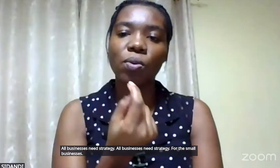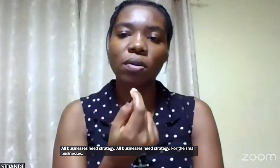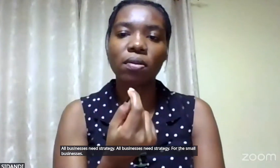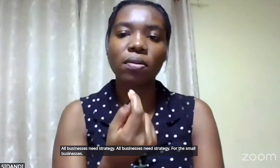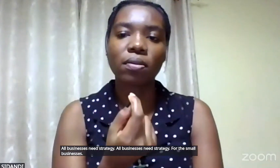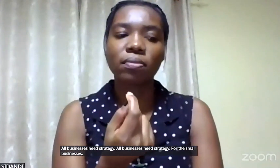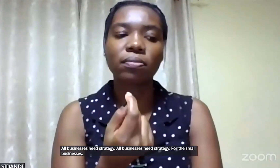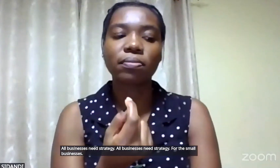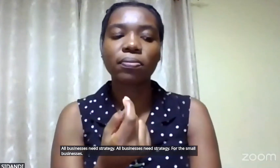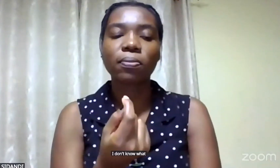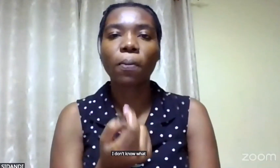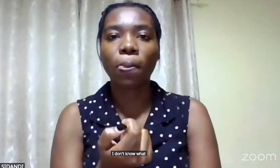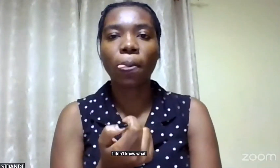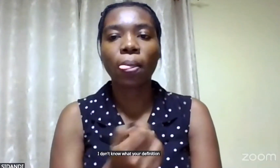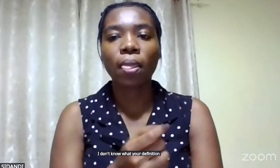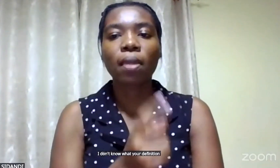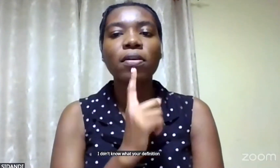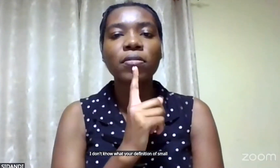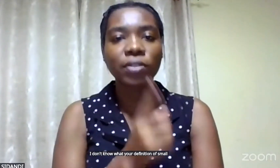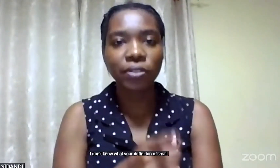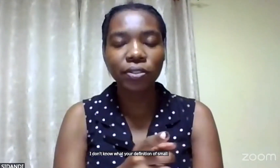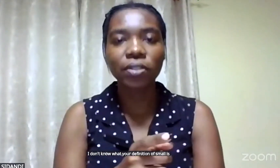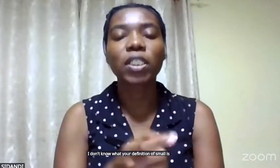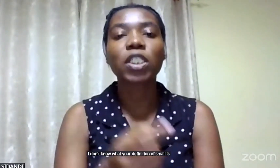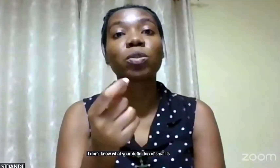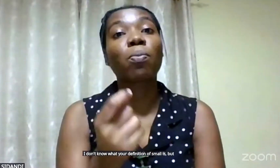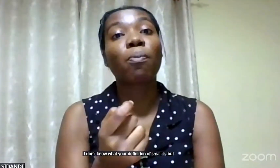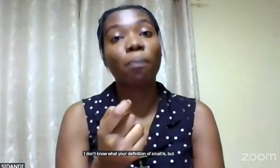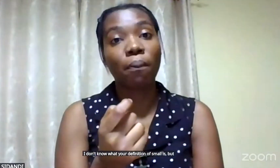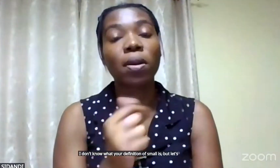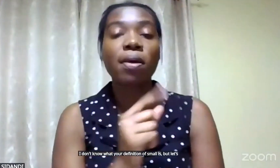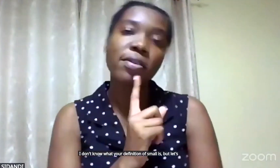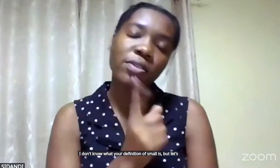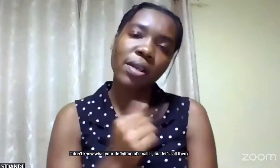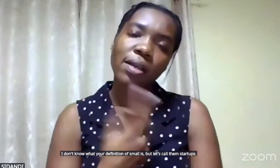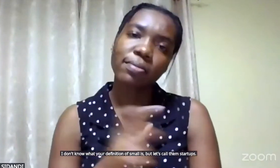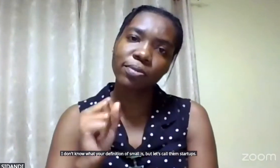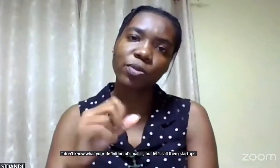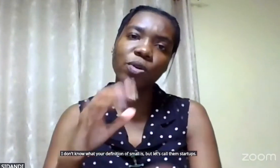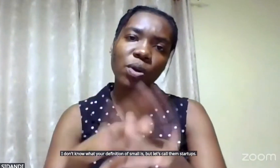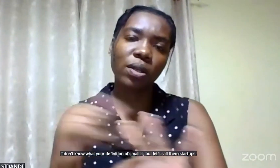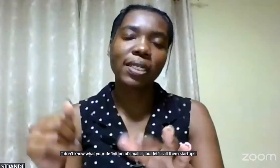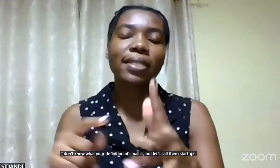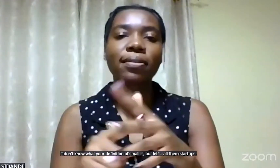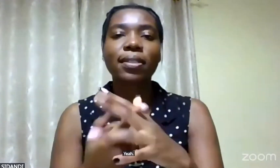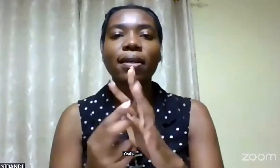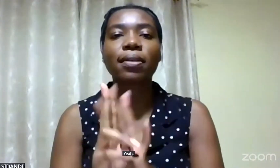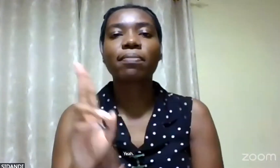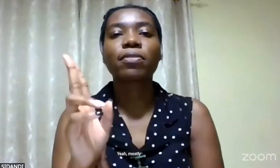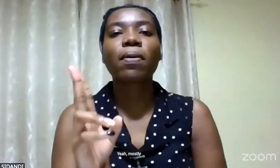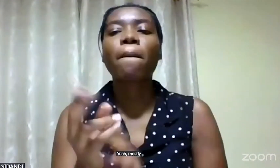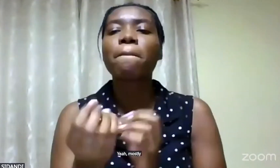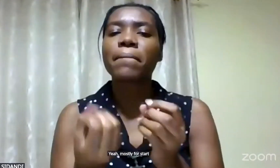I don't know what your definition of small is, but let's call them startups. Yeah, mostly for